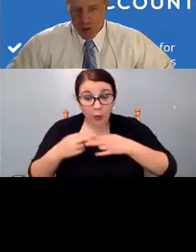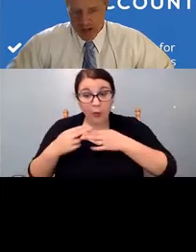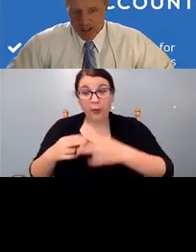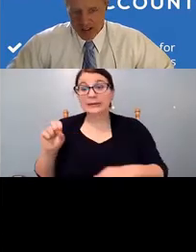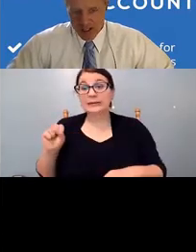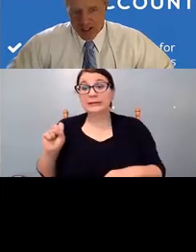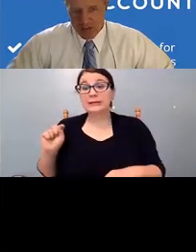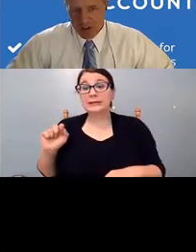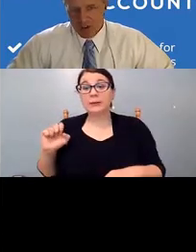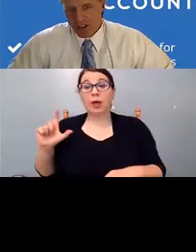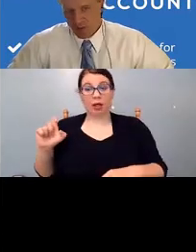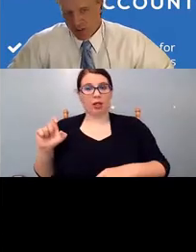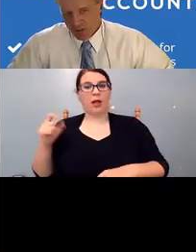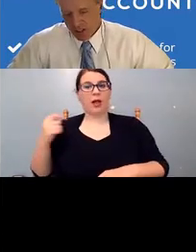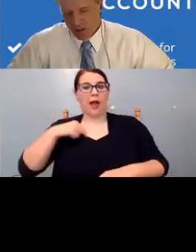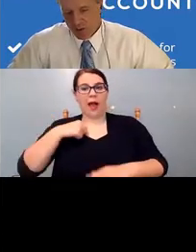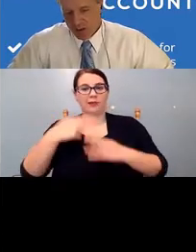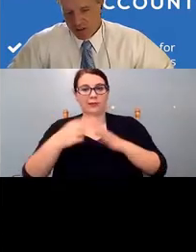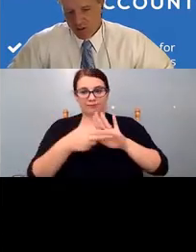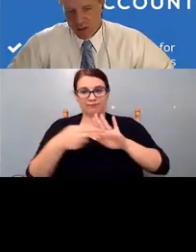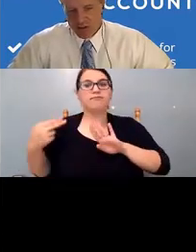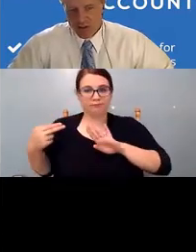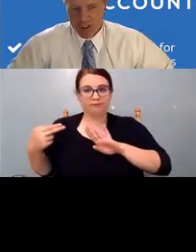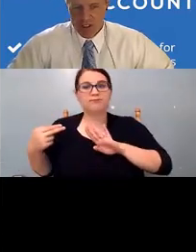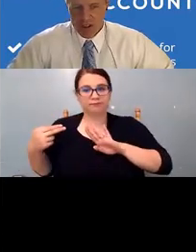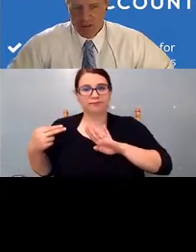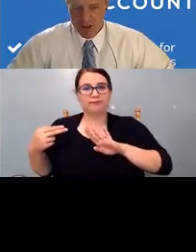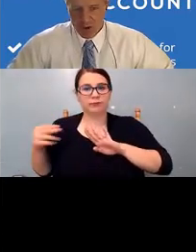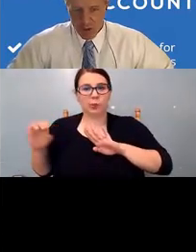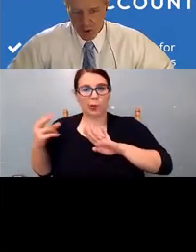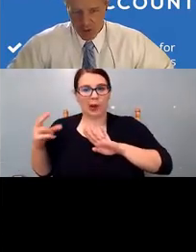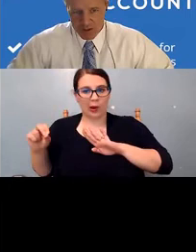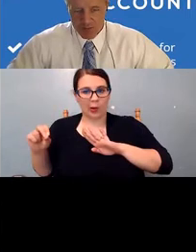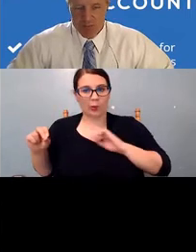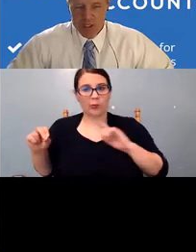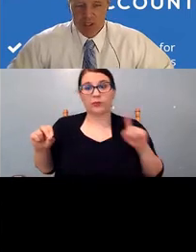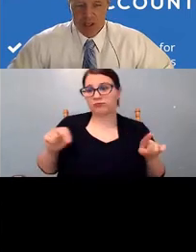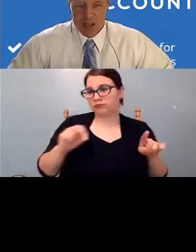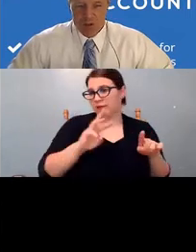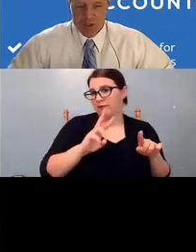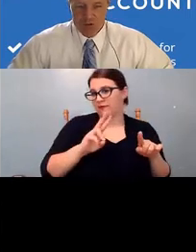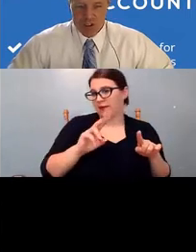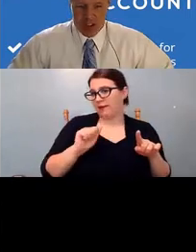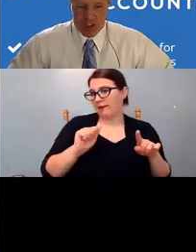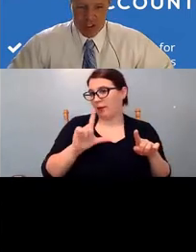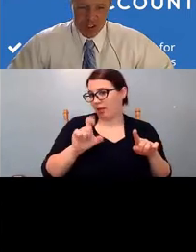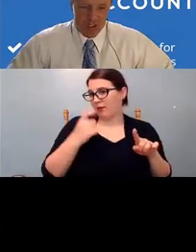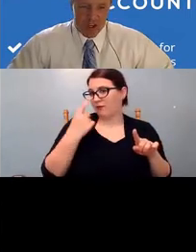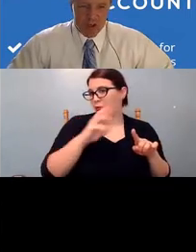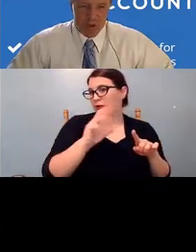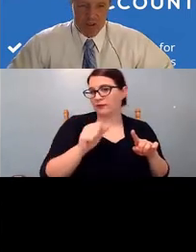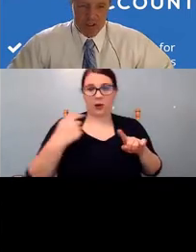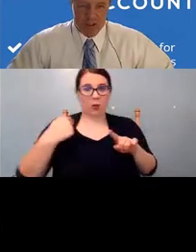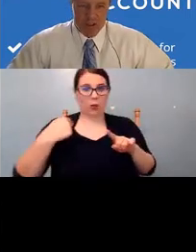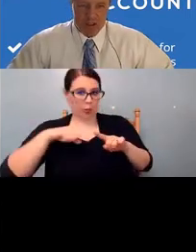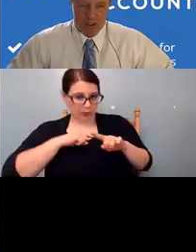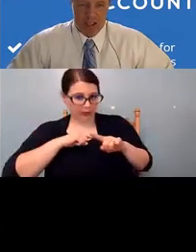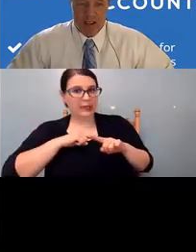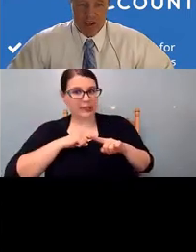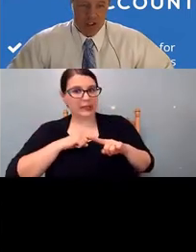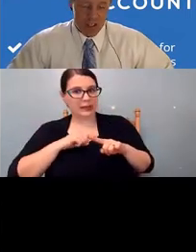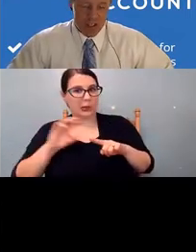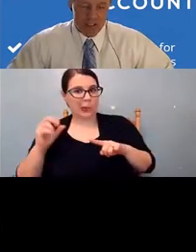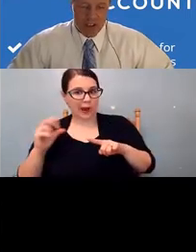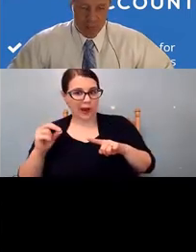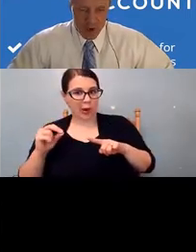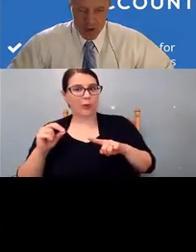our branded name, just like WVABLE is for West Virginia, of our program. And West Virginia, along with 10